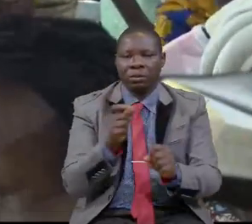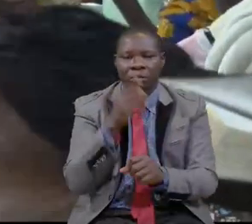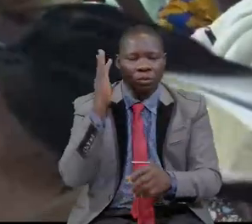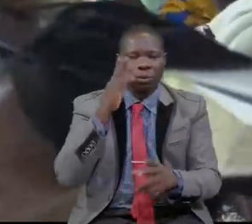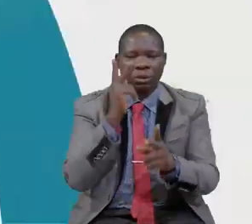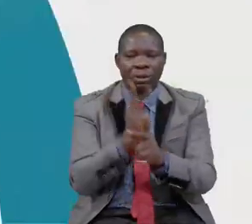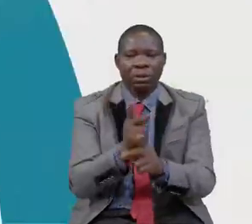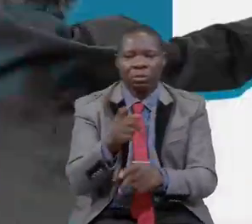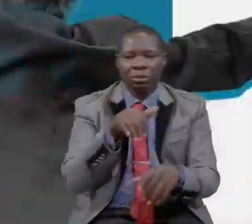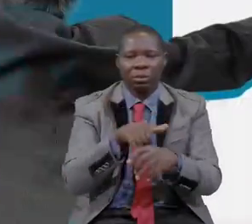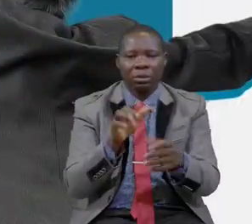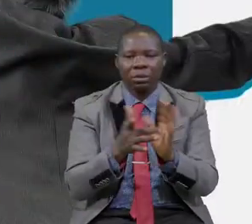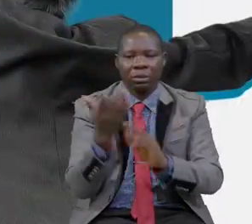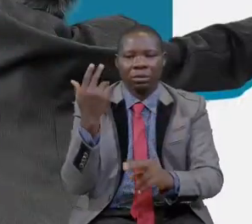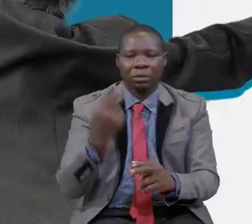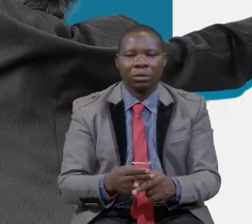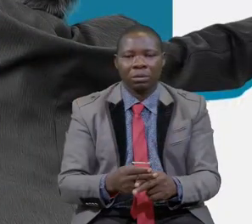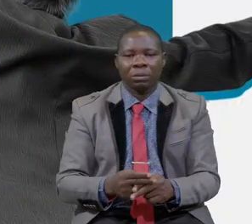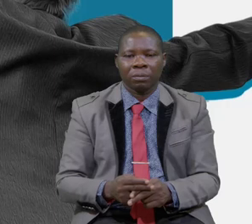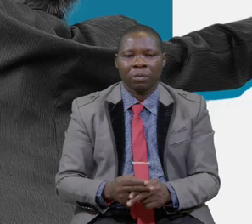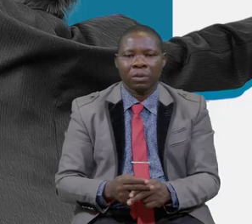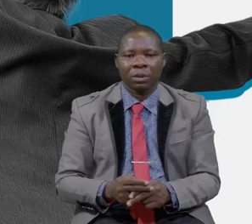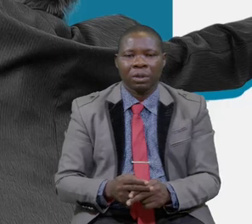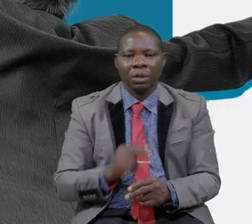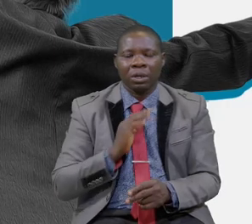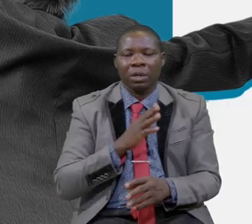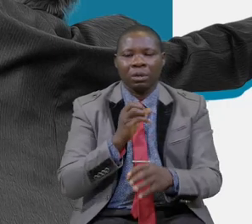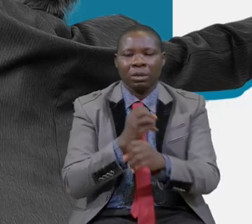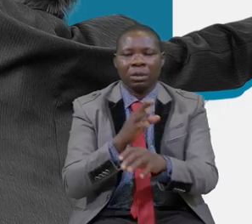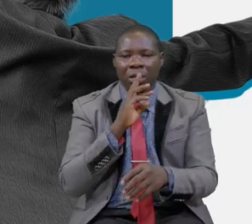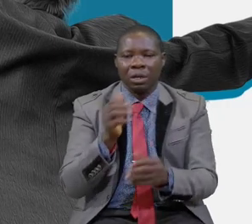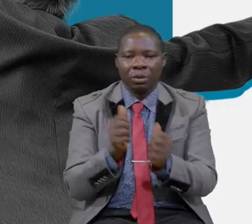name. Our counselors are by you.